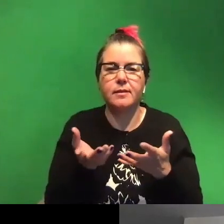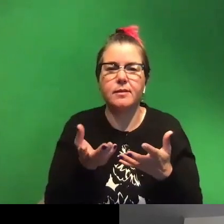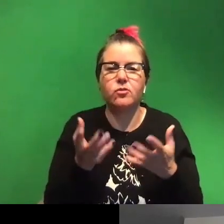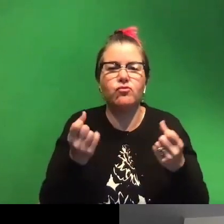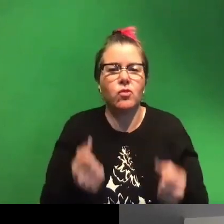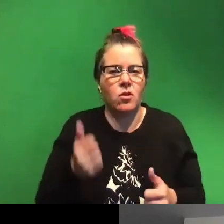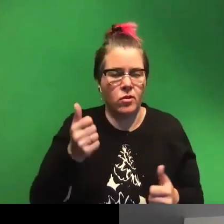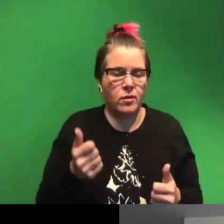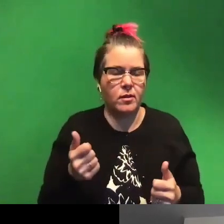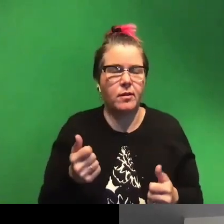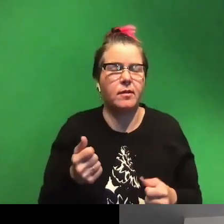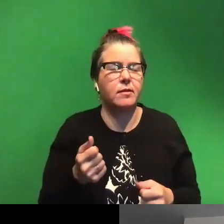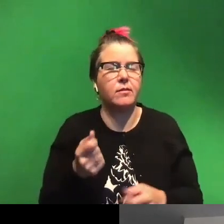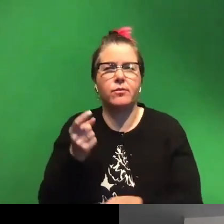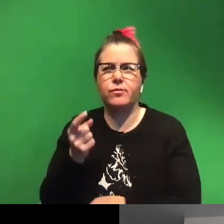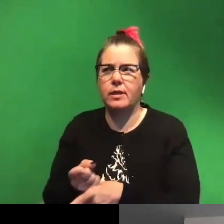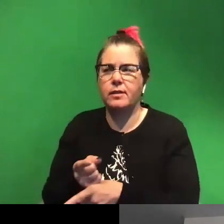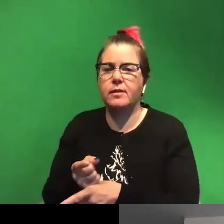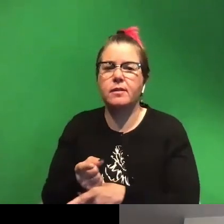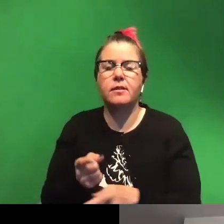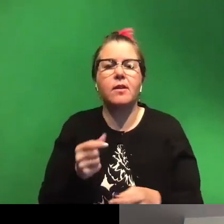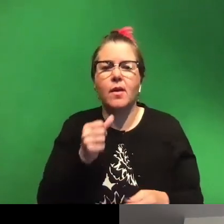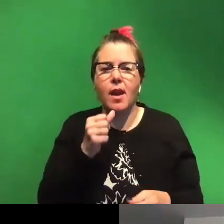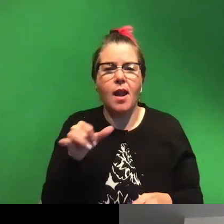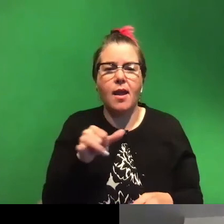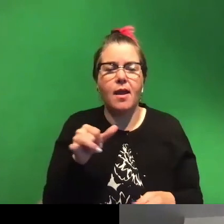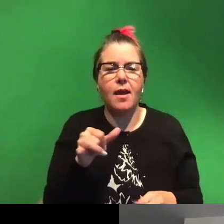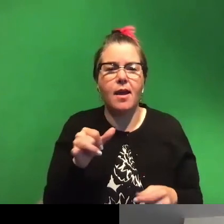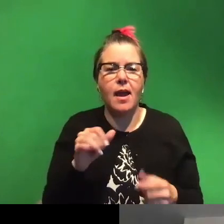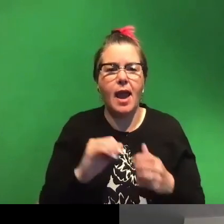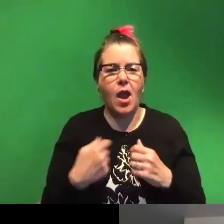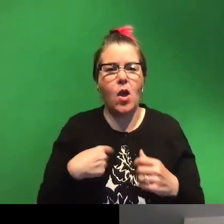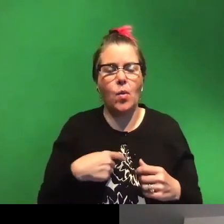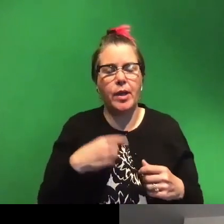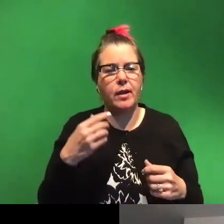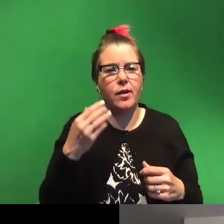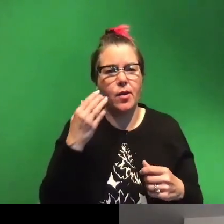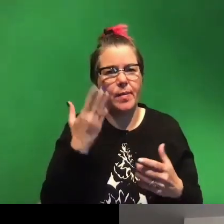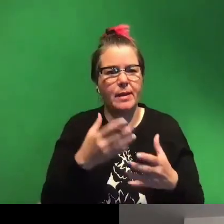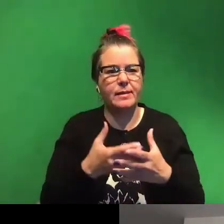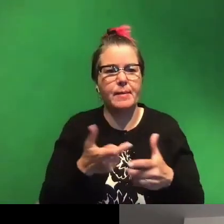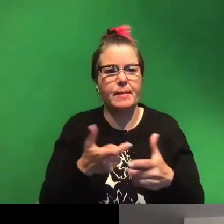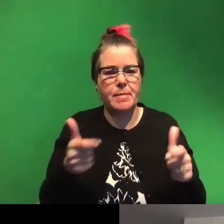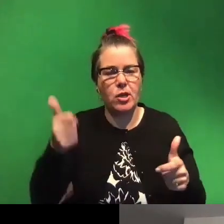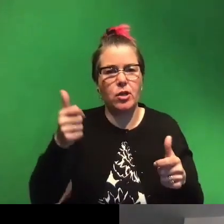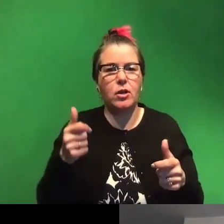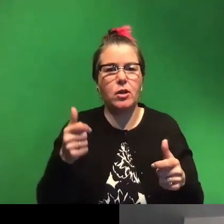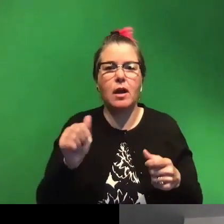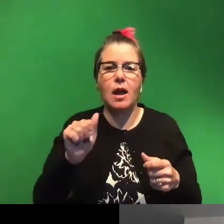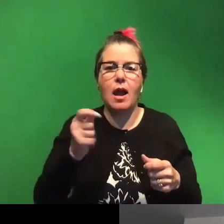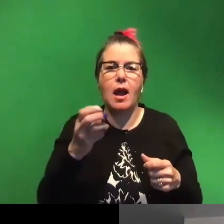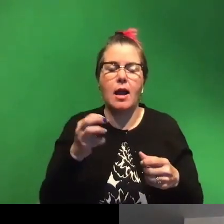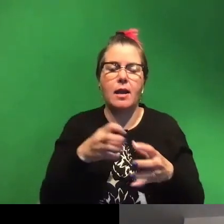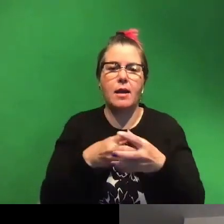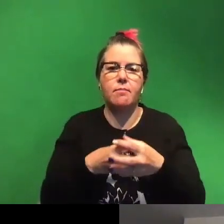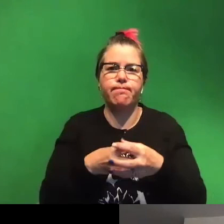stronger. Right. So it's not like how we know things get bigger, like putting atoms all together.